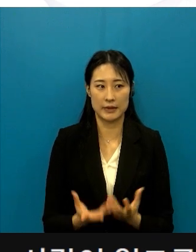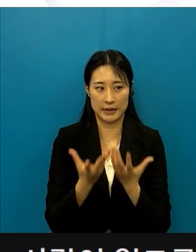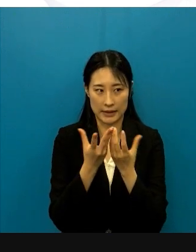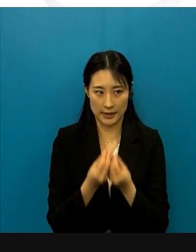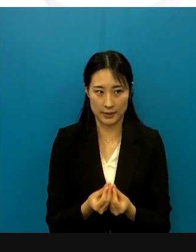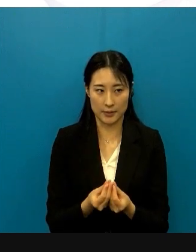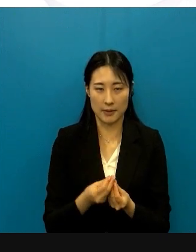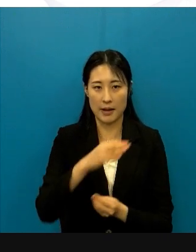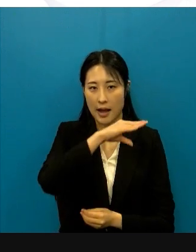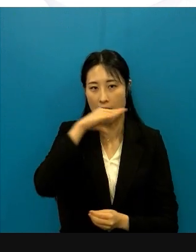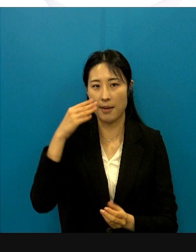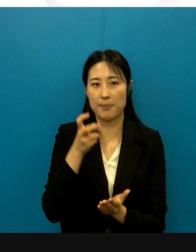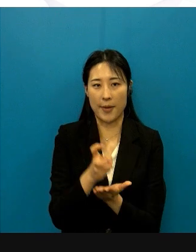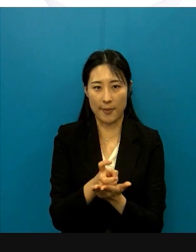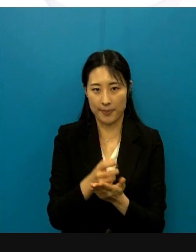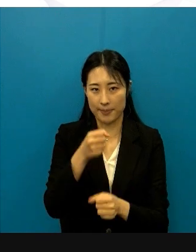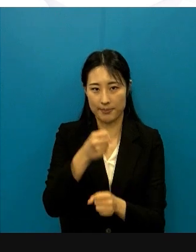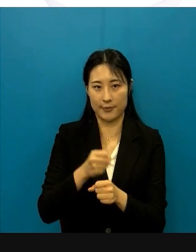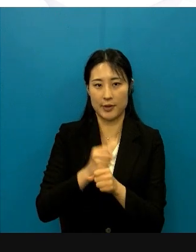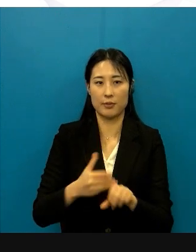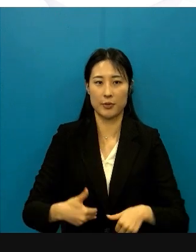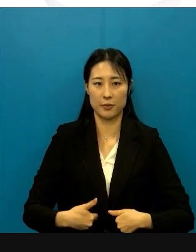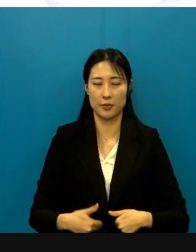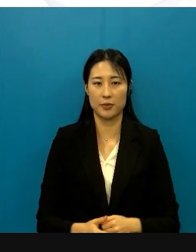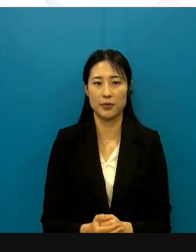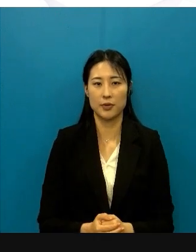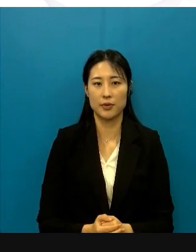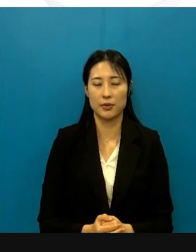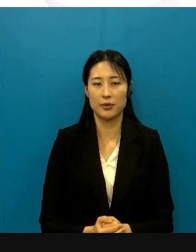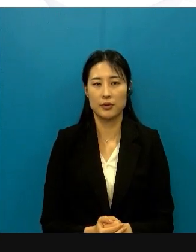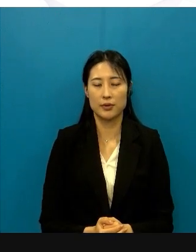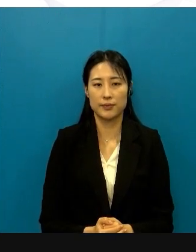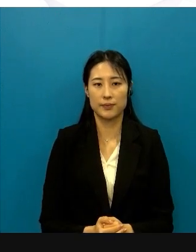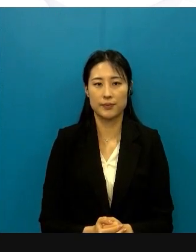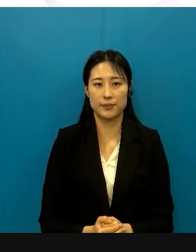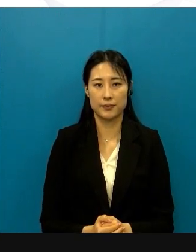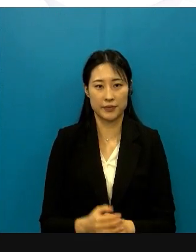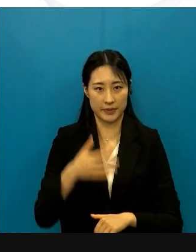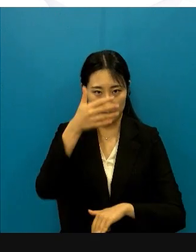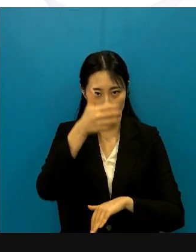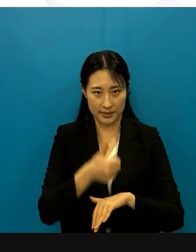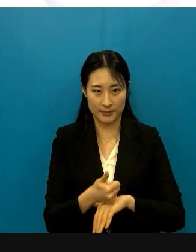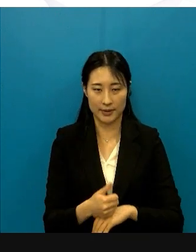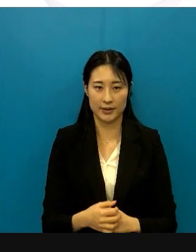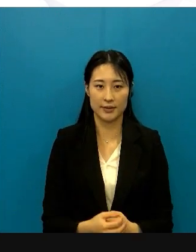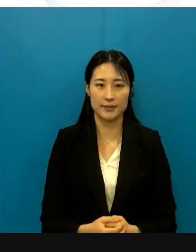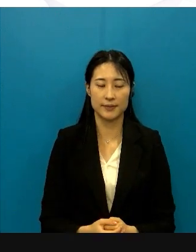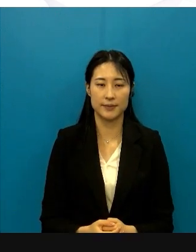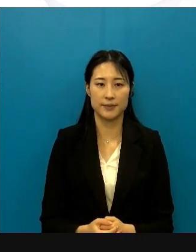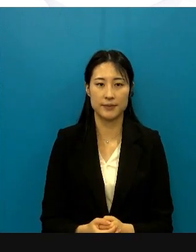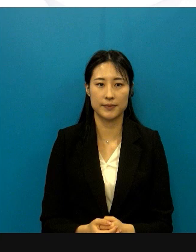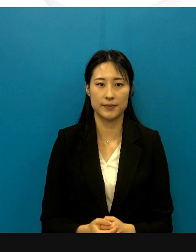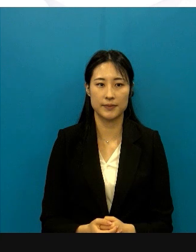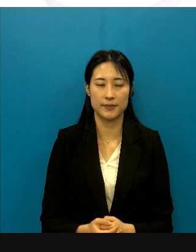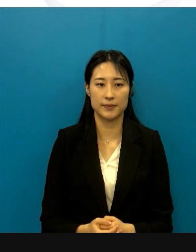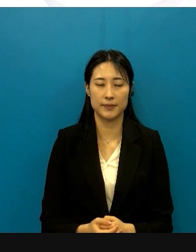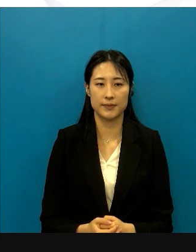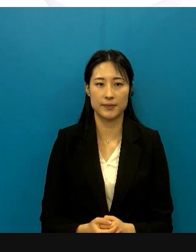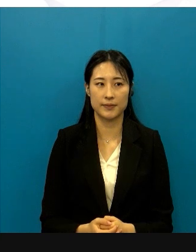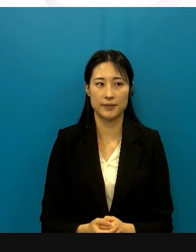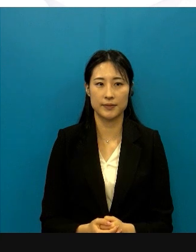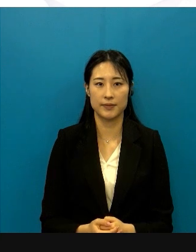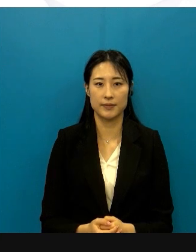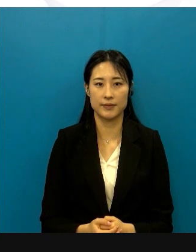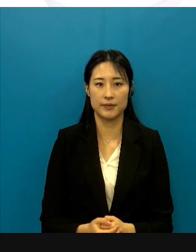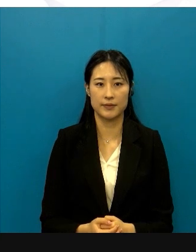The final one is that the two cases who assisted age to die were not her attending